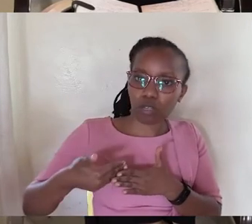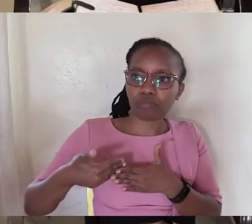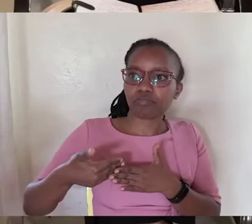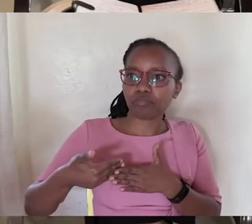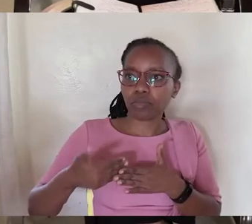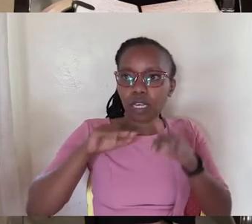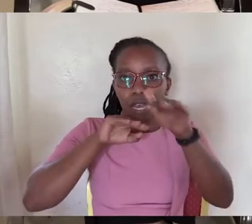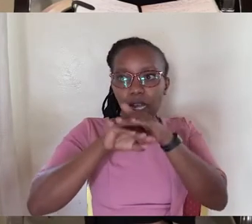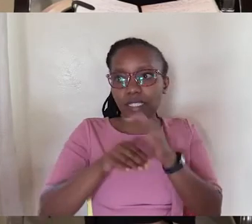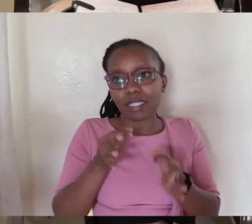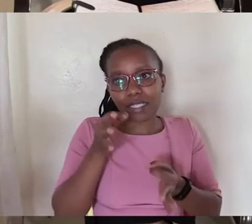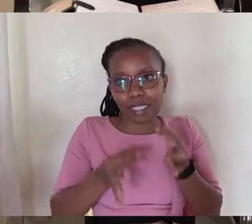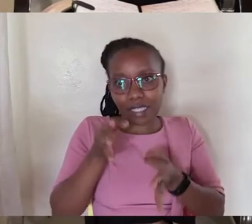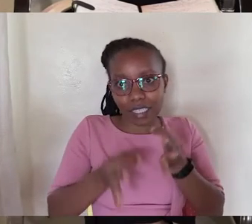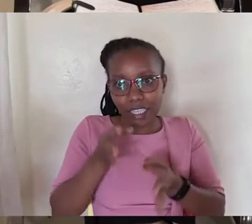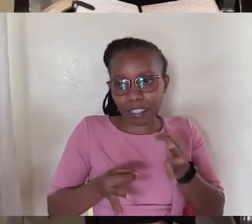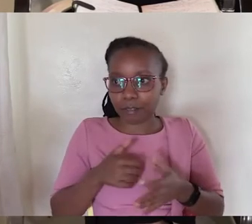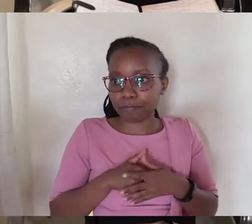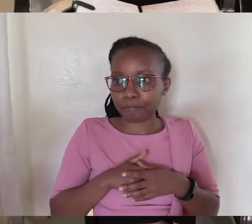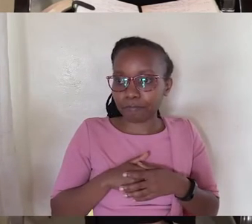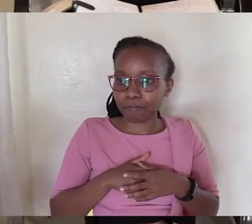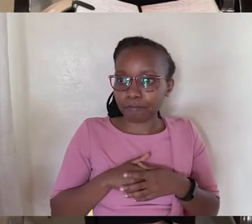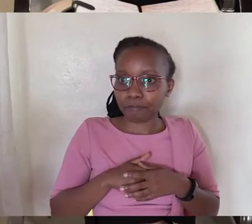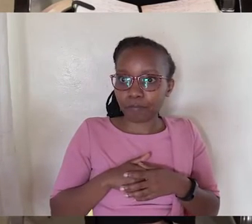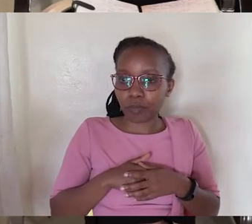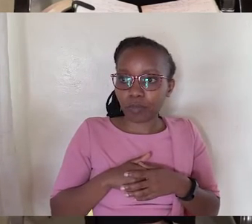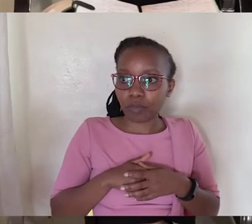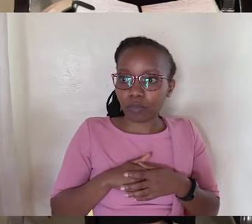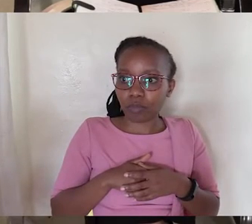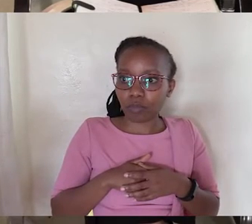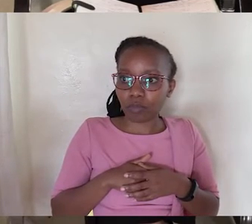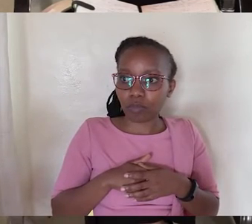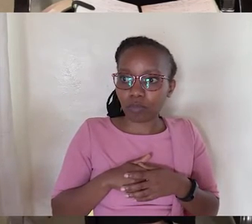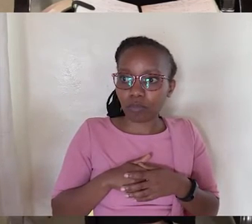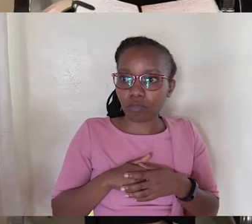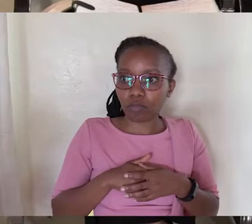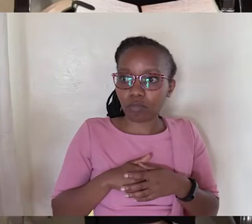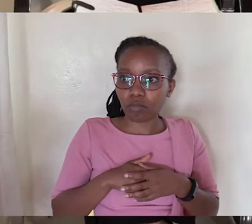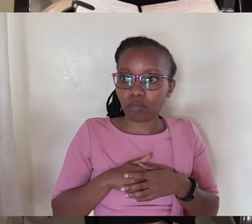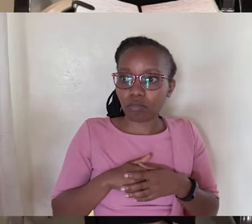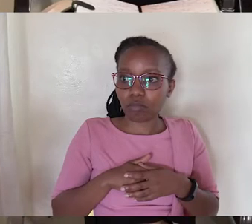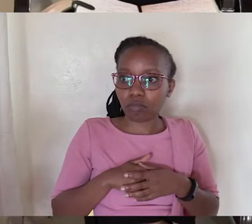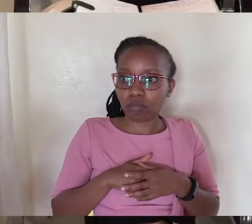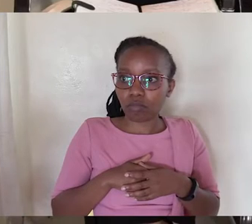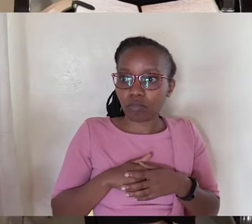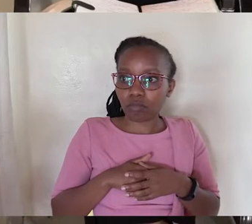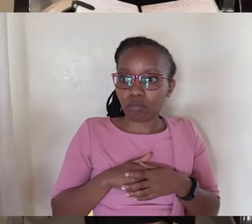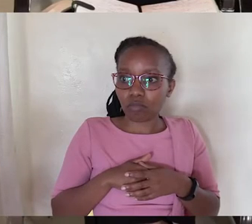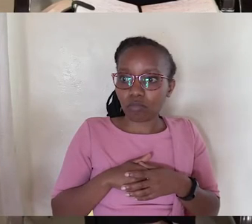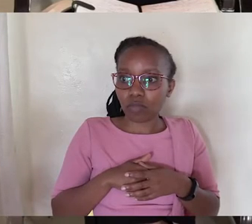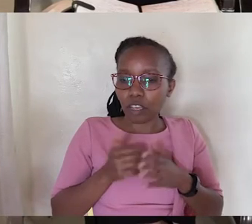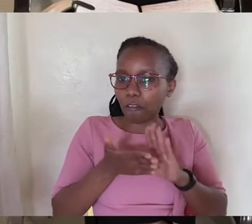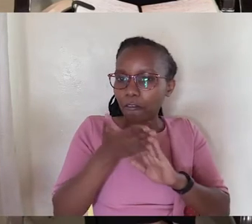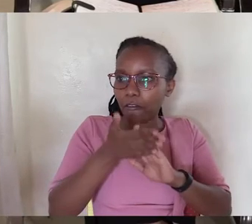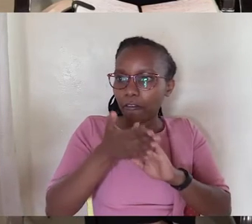seek and access justice. So I've got some notes that I had written out here. So just allow me to quickly go through